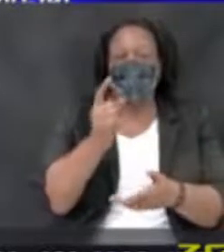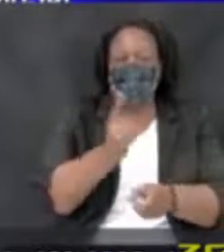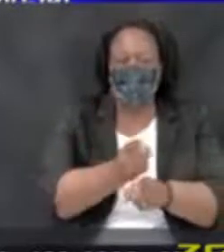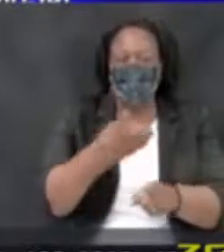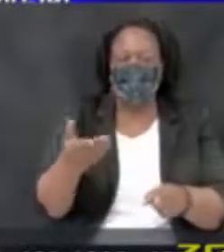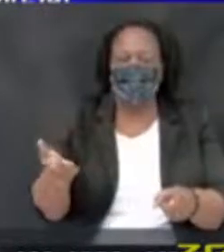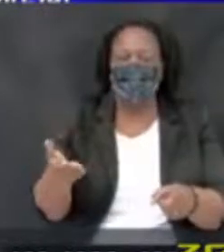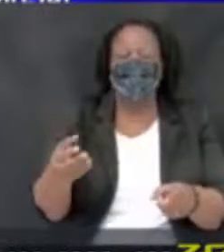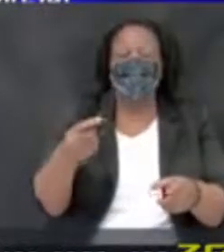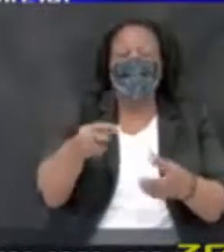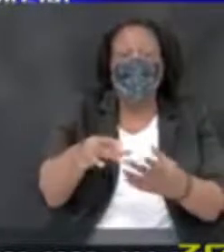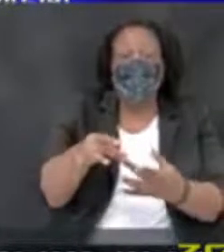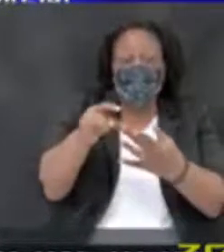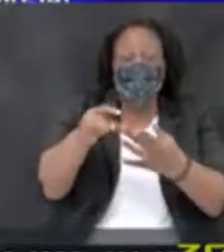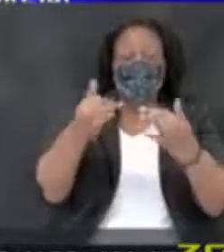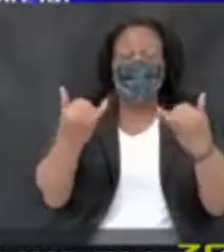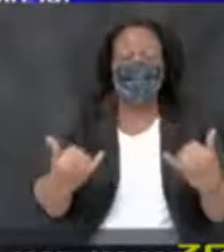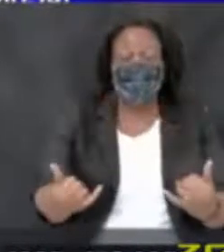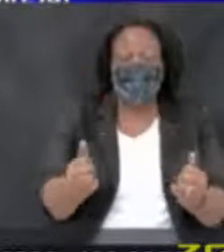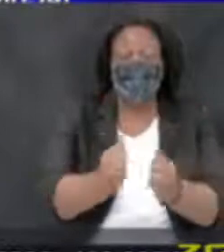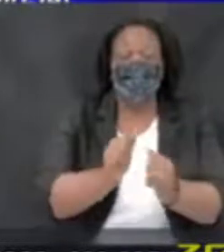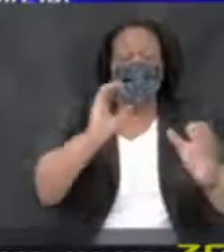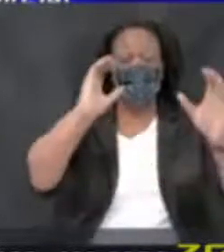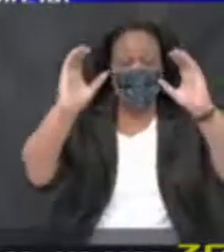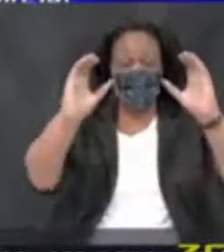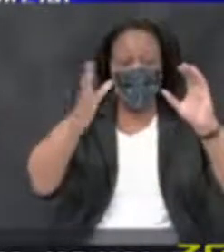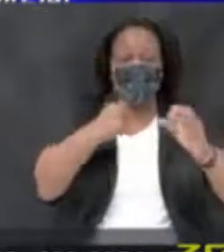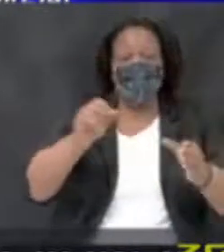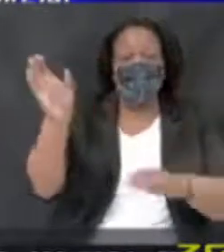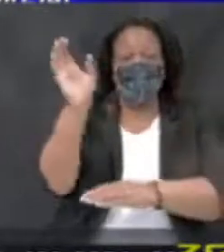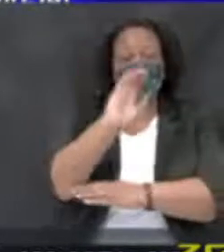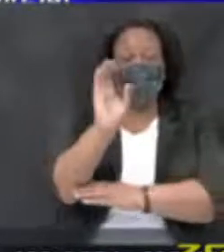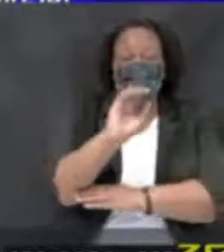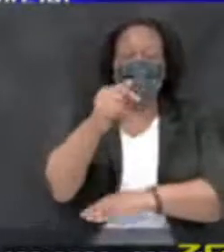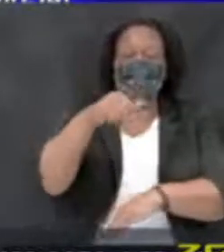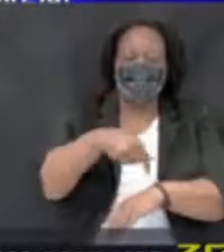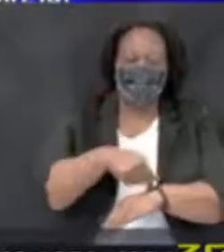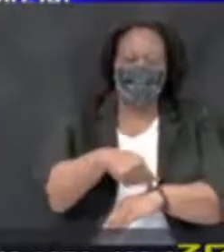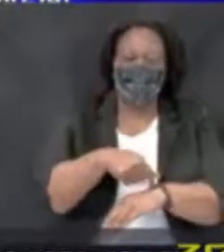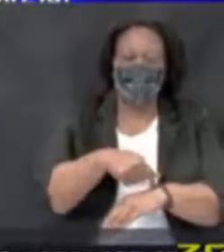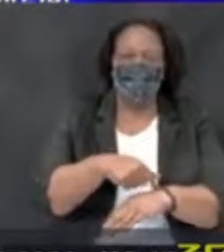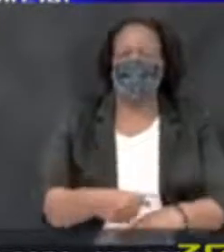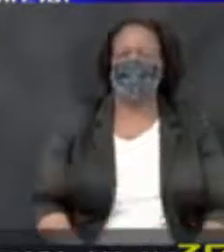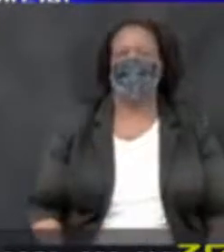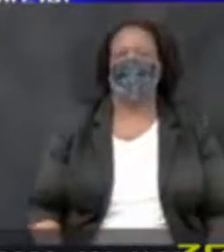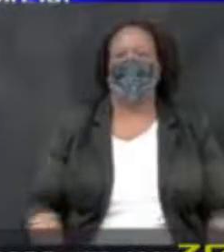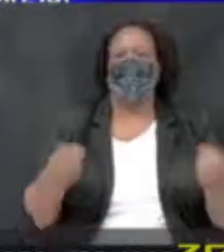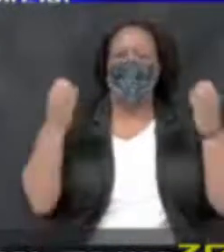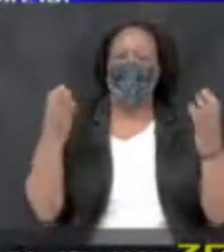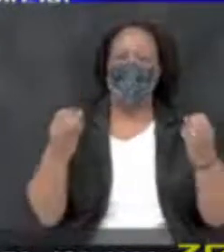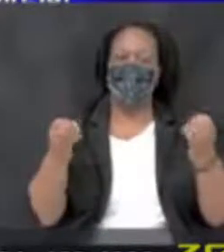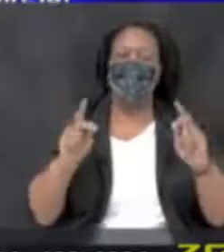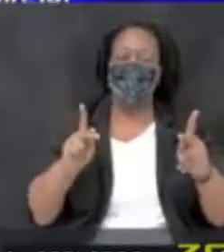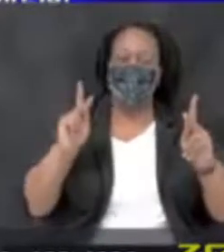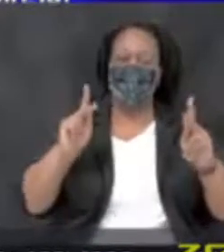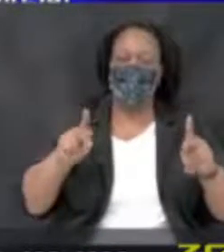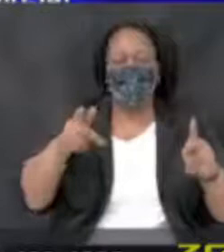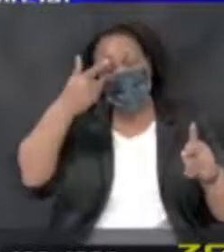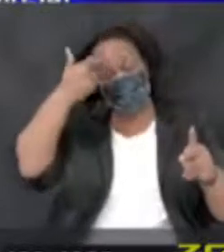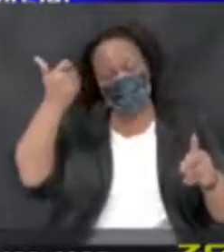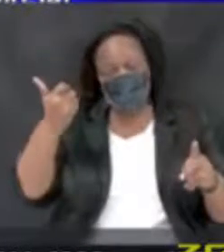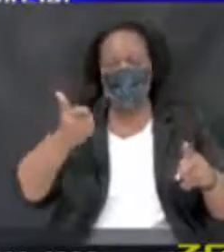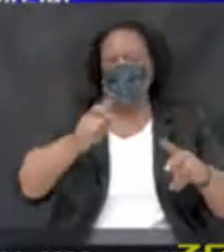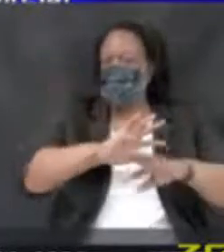season. With the recent removal of the curfew, many went out with the belief that the pandemic was